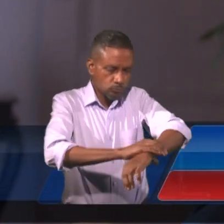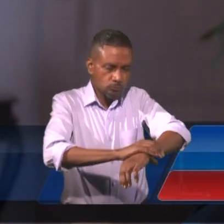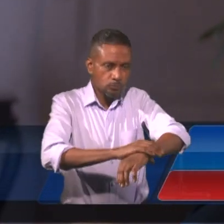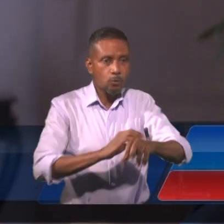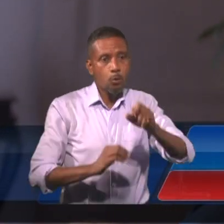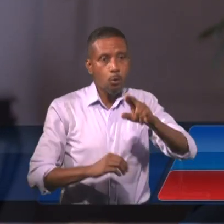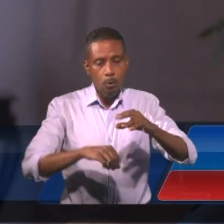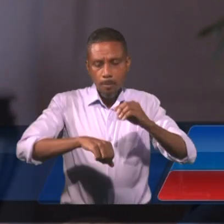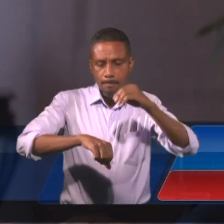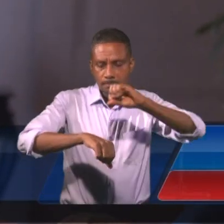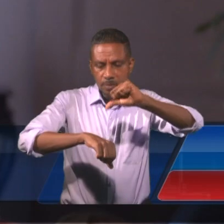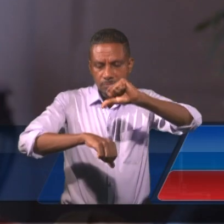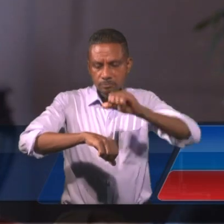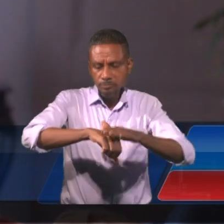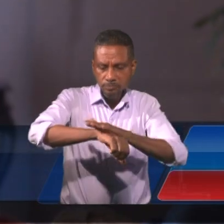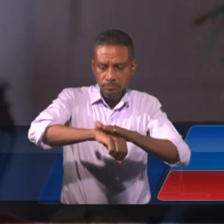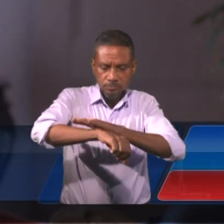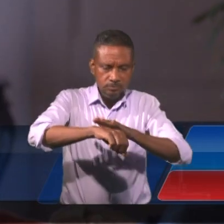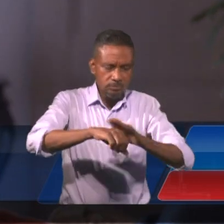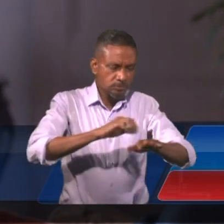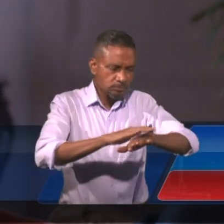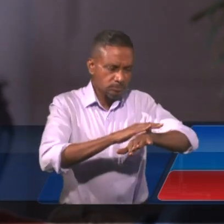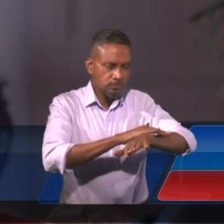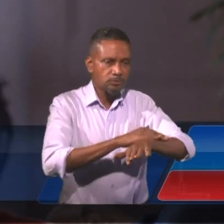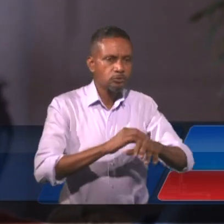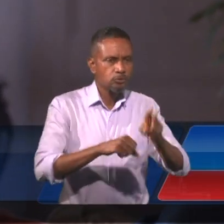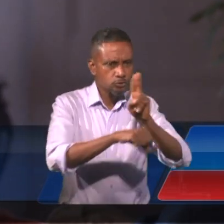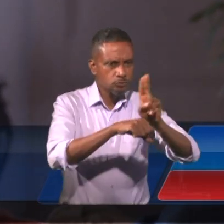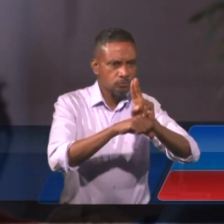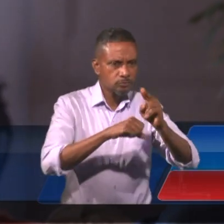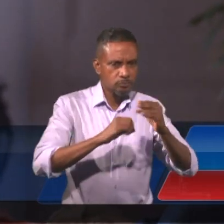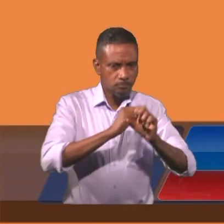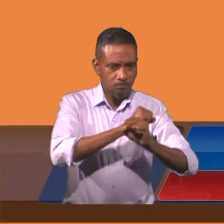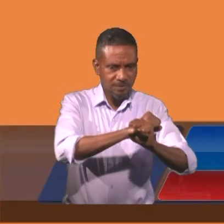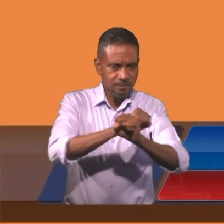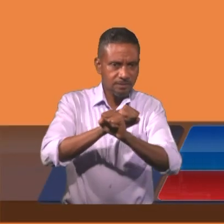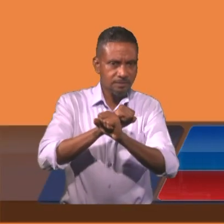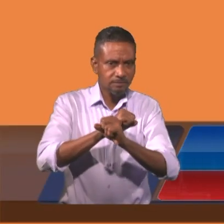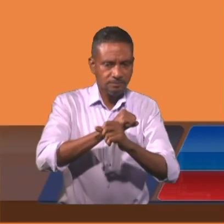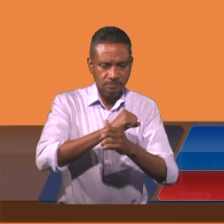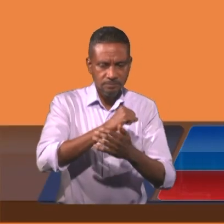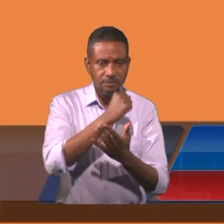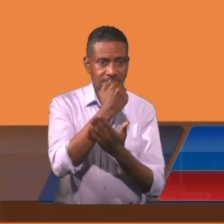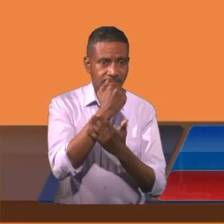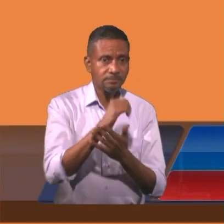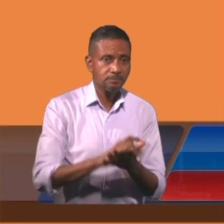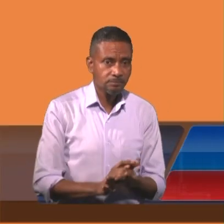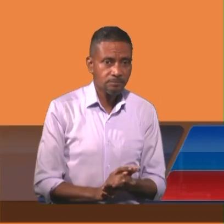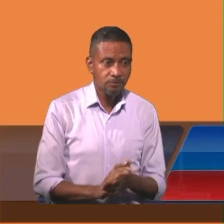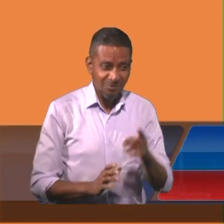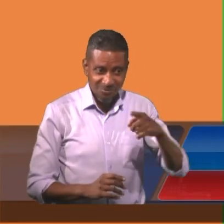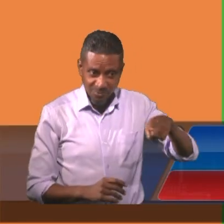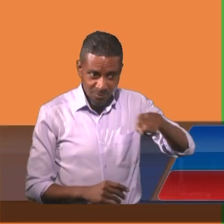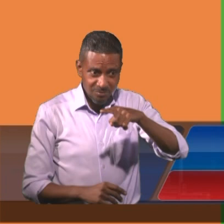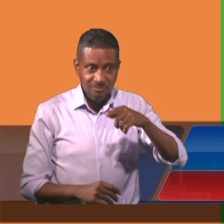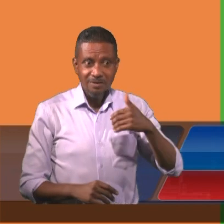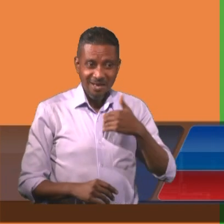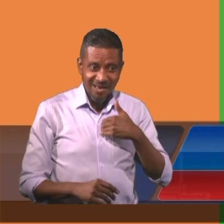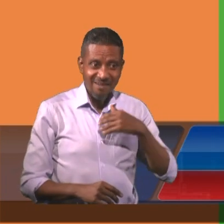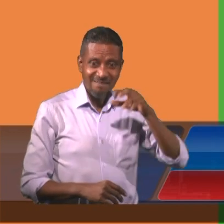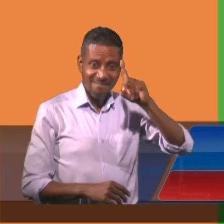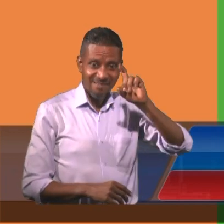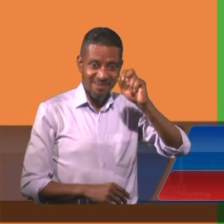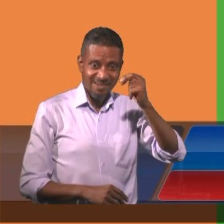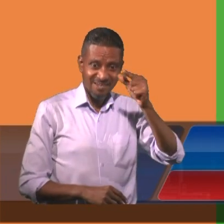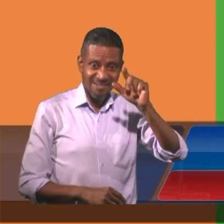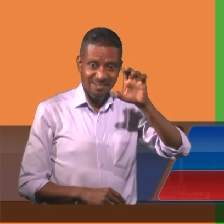or lemon eucalyptus should be used to protect exposed skin. And patients with confirmed cases of dengue should rest